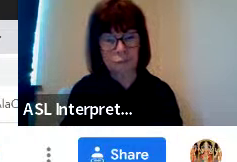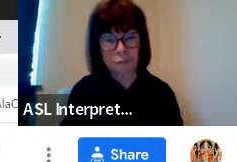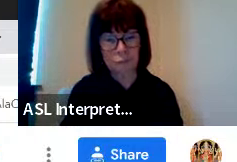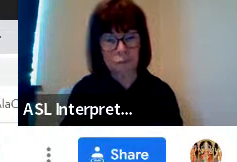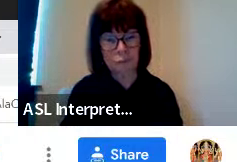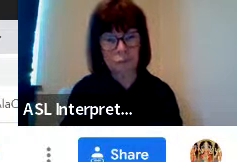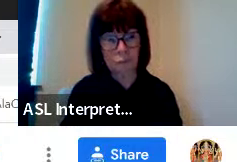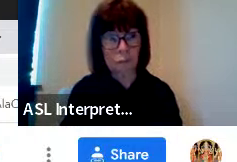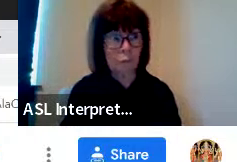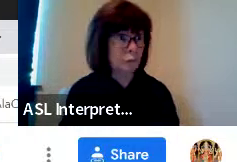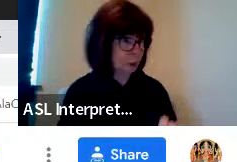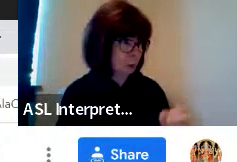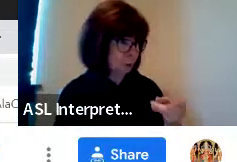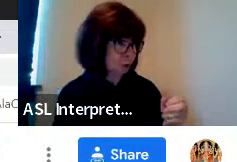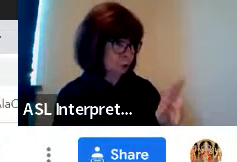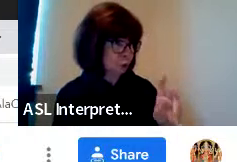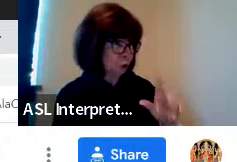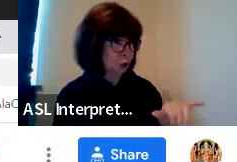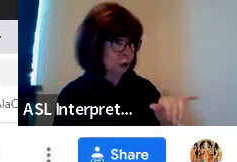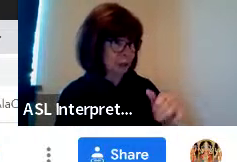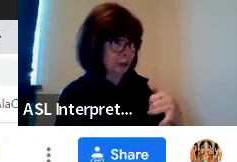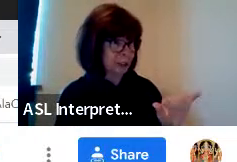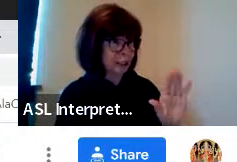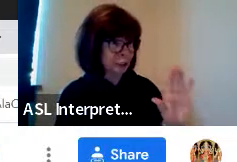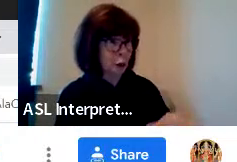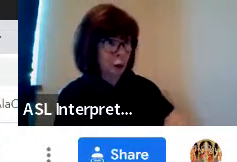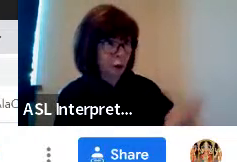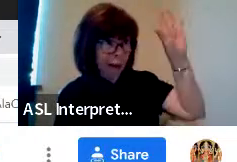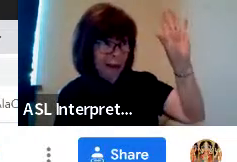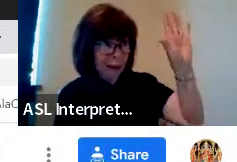And Shirley, I assume that's still your hand from before?